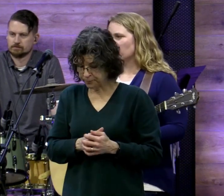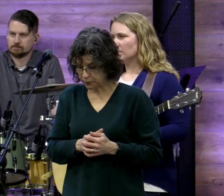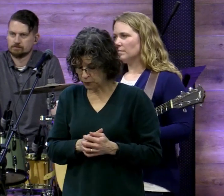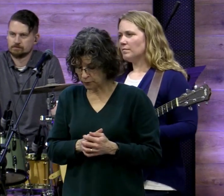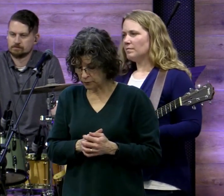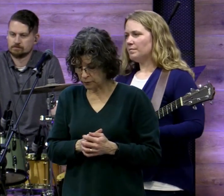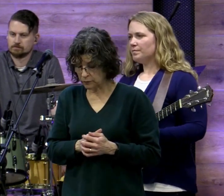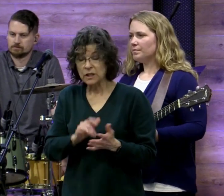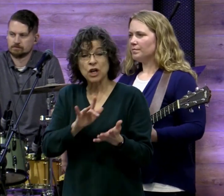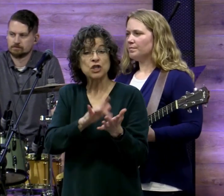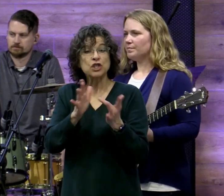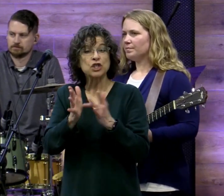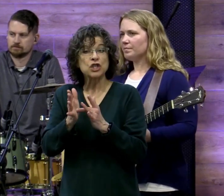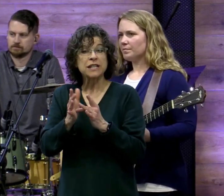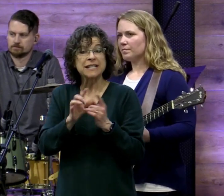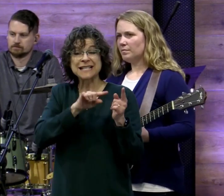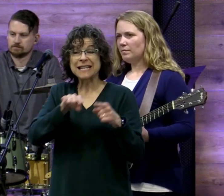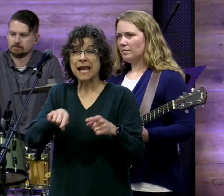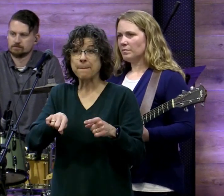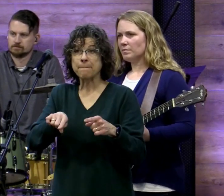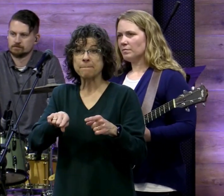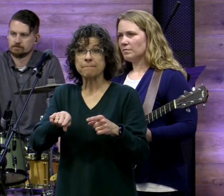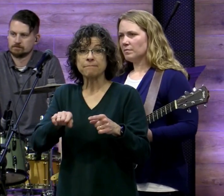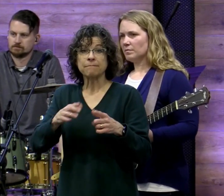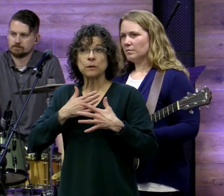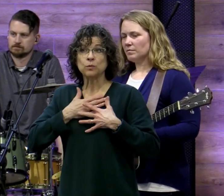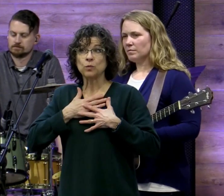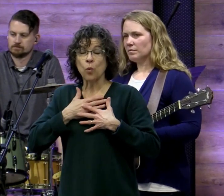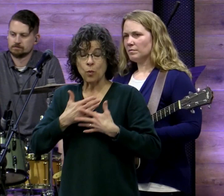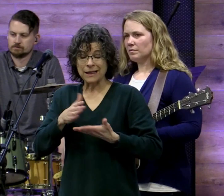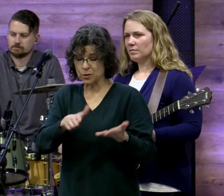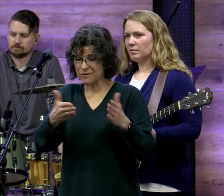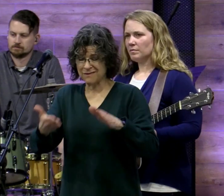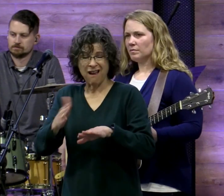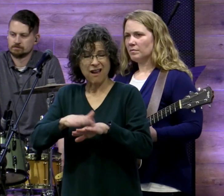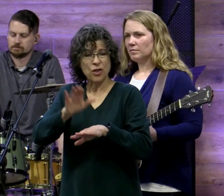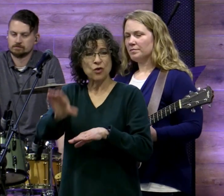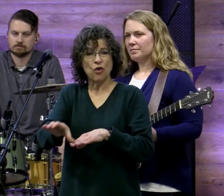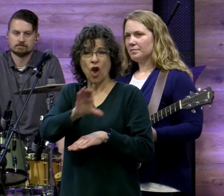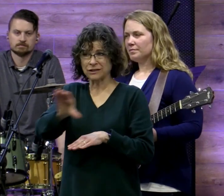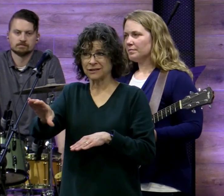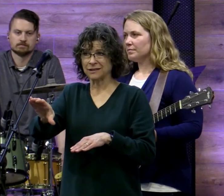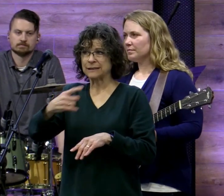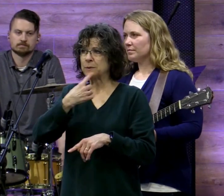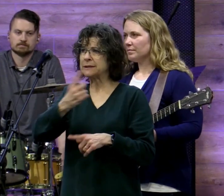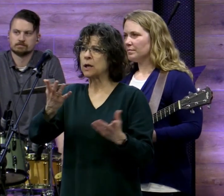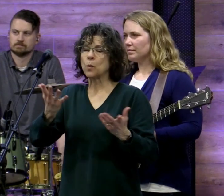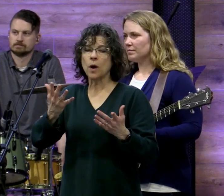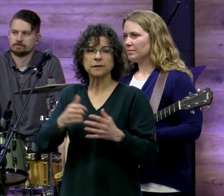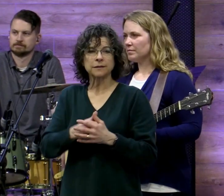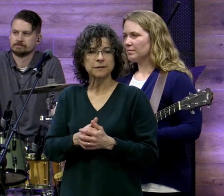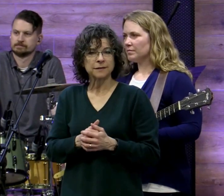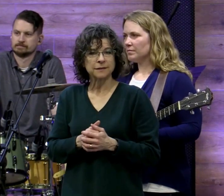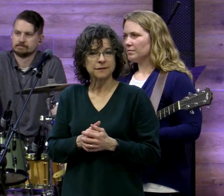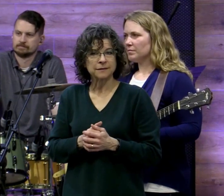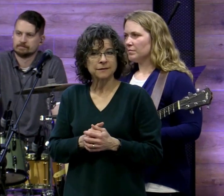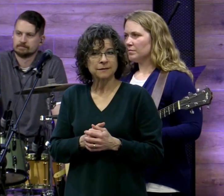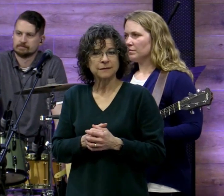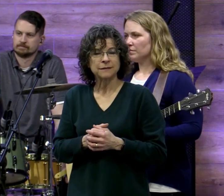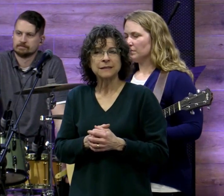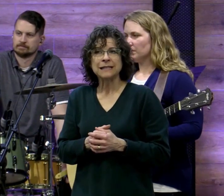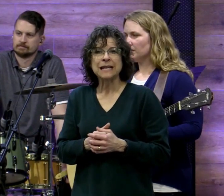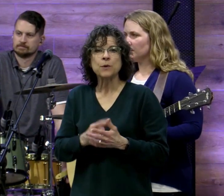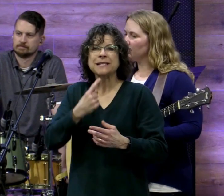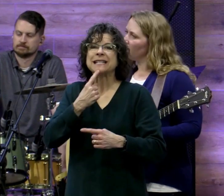cross, he was saying to you, he was declaring to those his people, his bride, his vows.